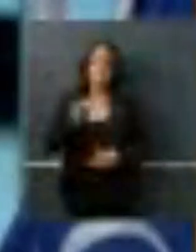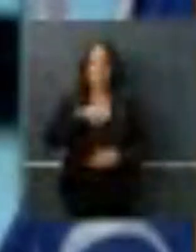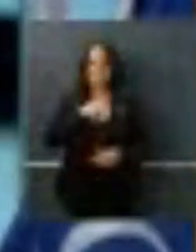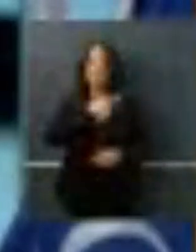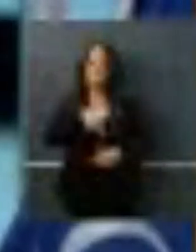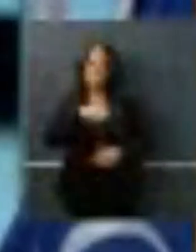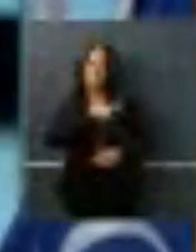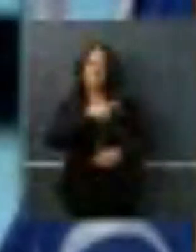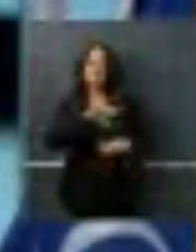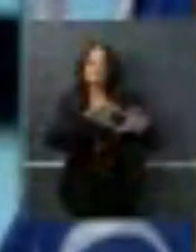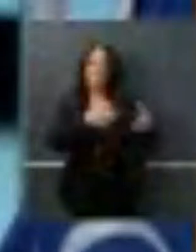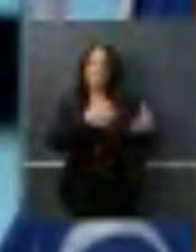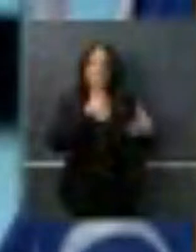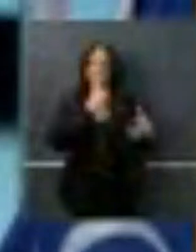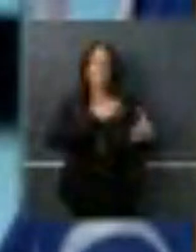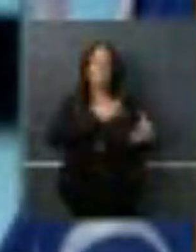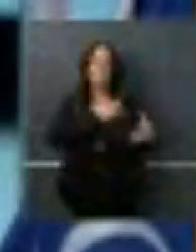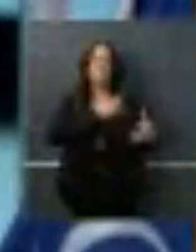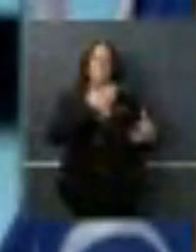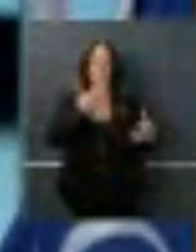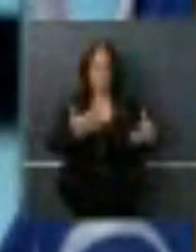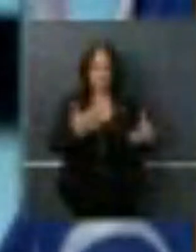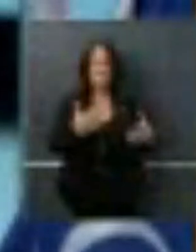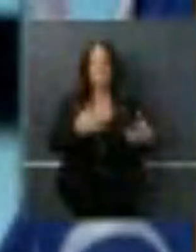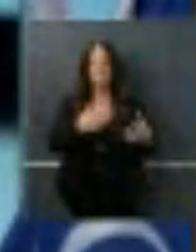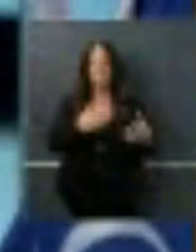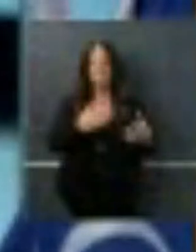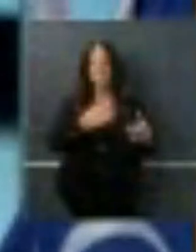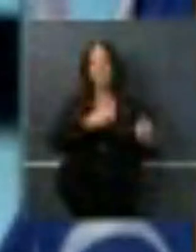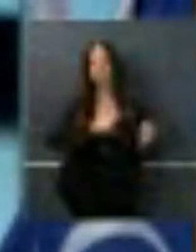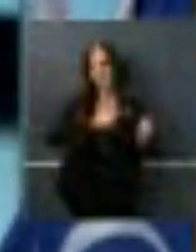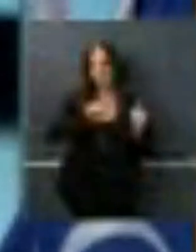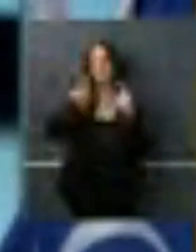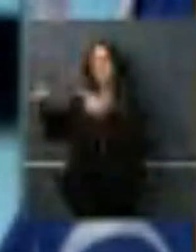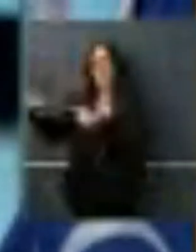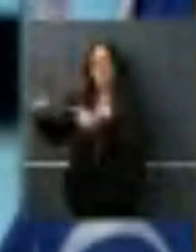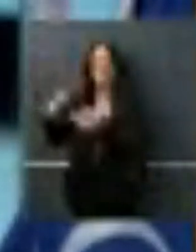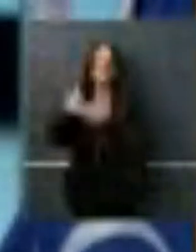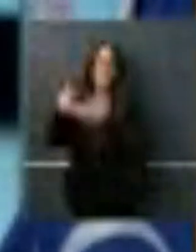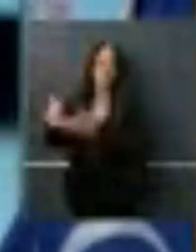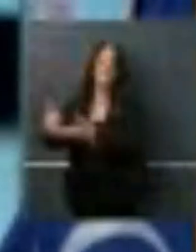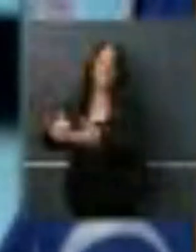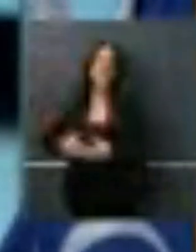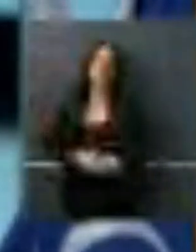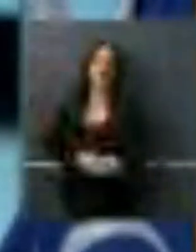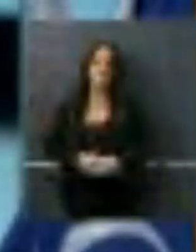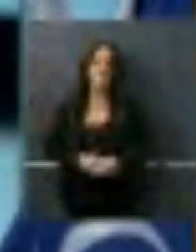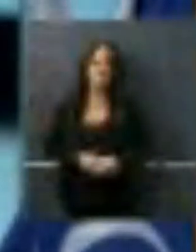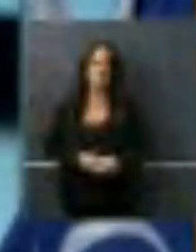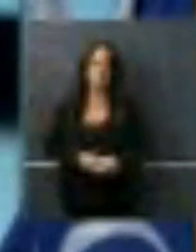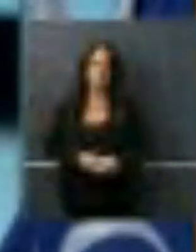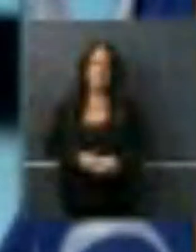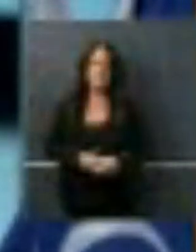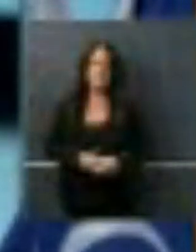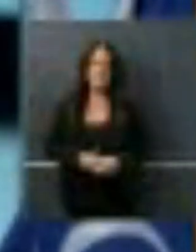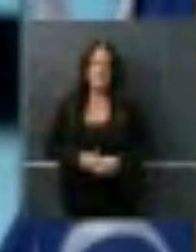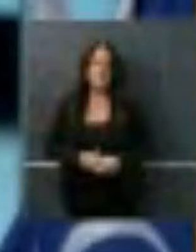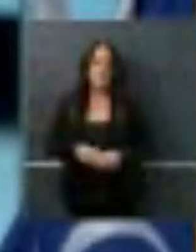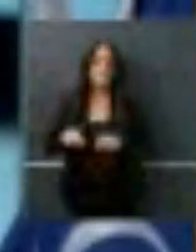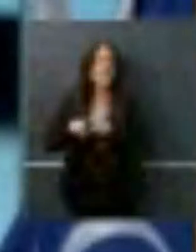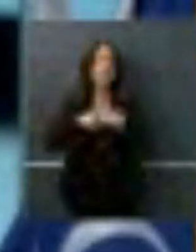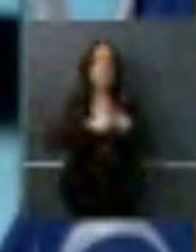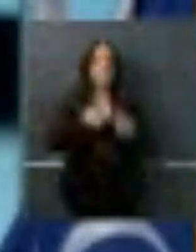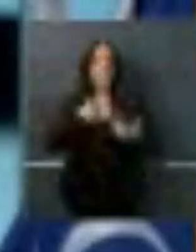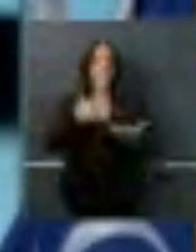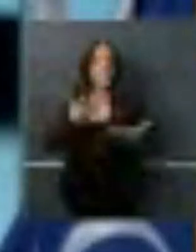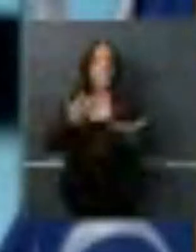this moment in a profound and significant way. I want to also just extend a gratitude. It hasn't been highlighted. I wanted to make sure it was,